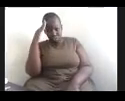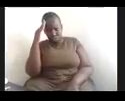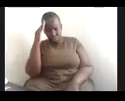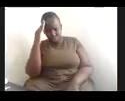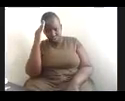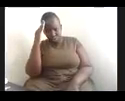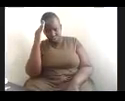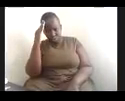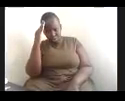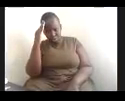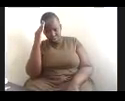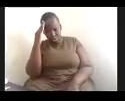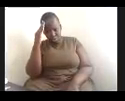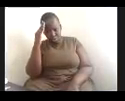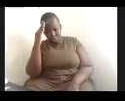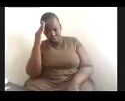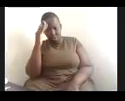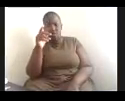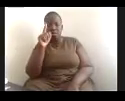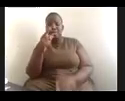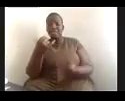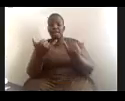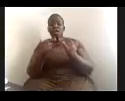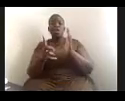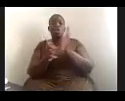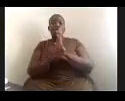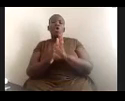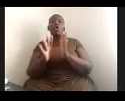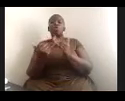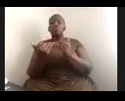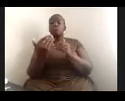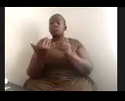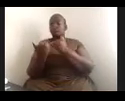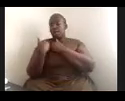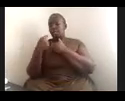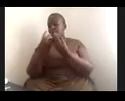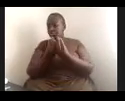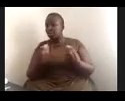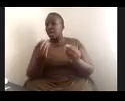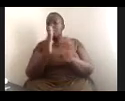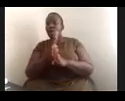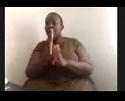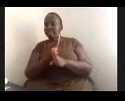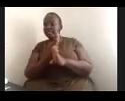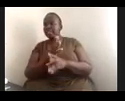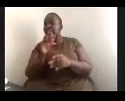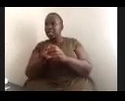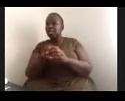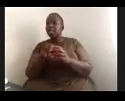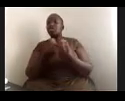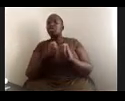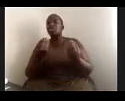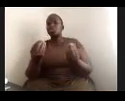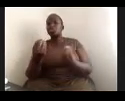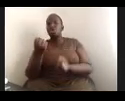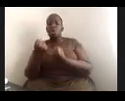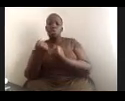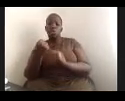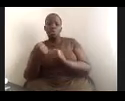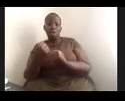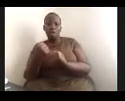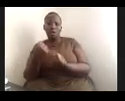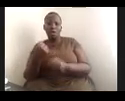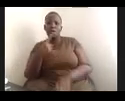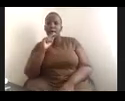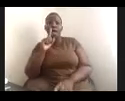that at the moment, the current law protects children's privacy in children's court inquiries,